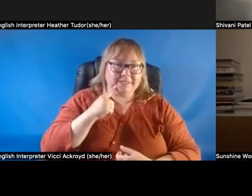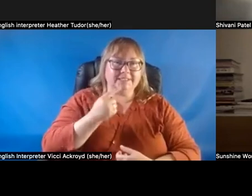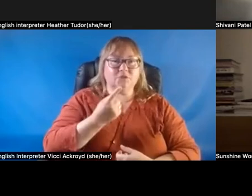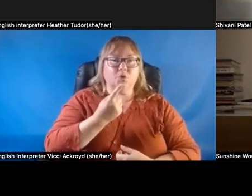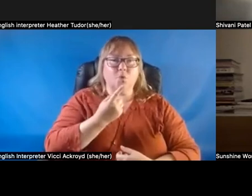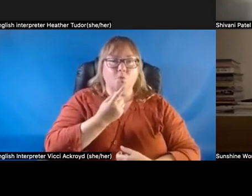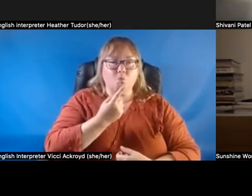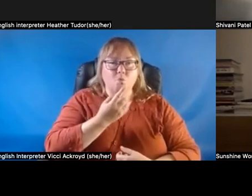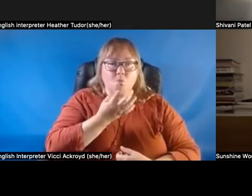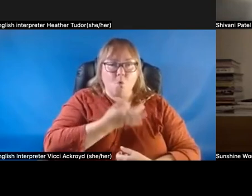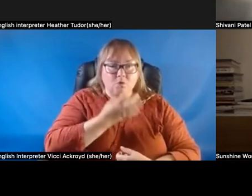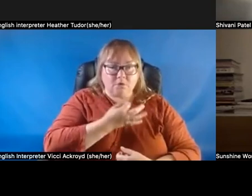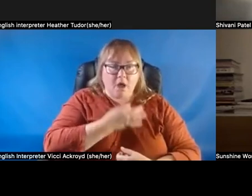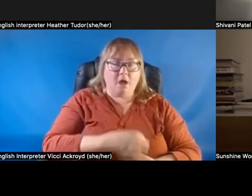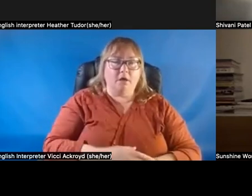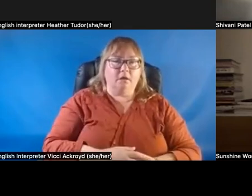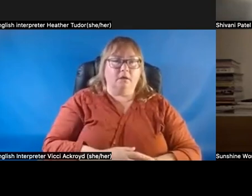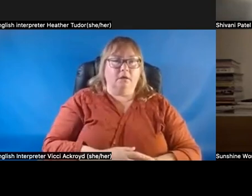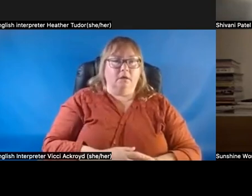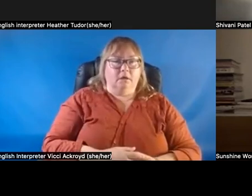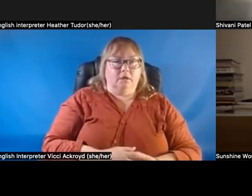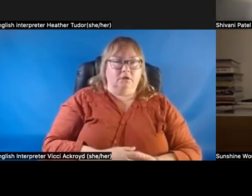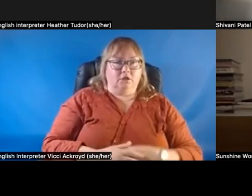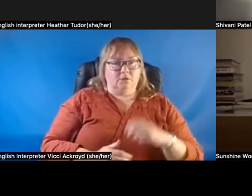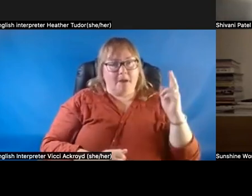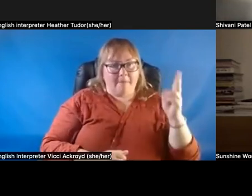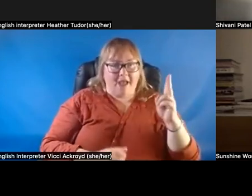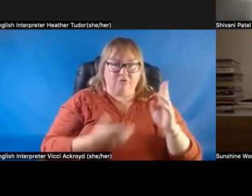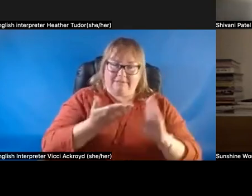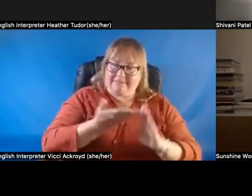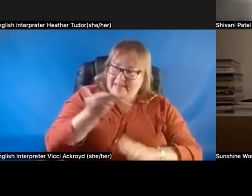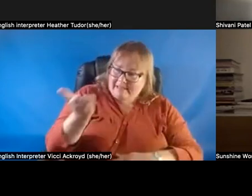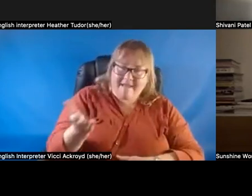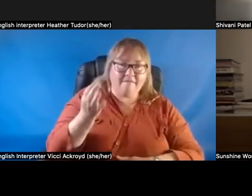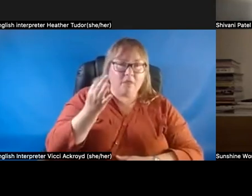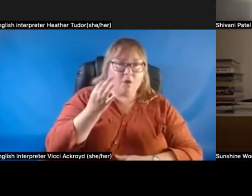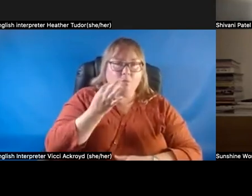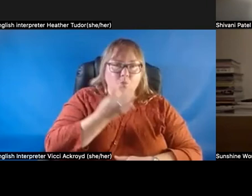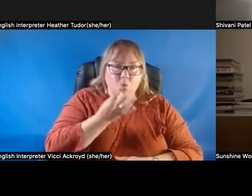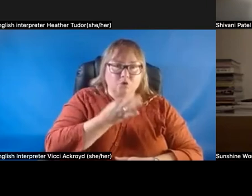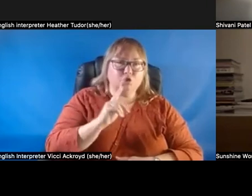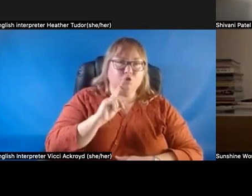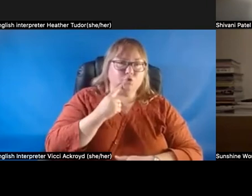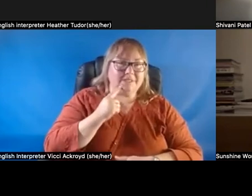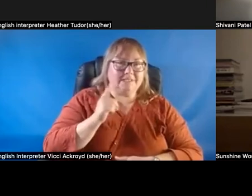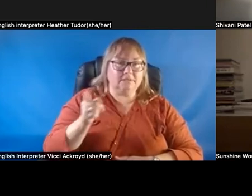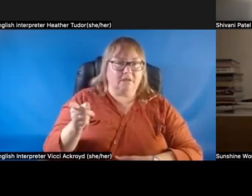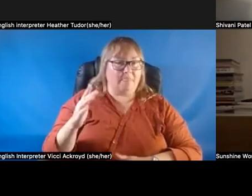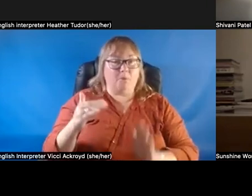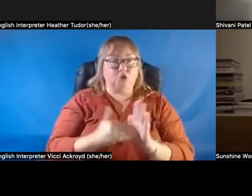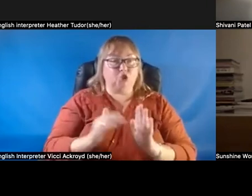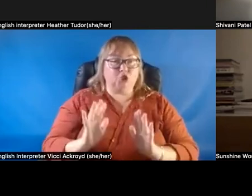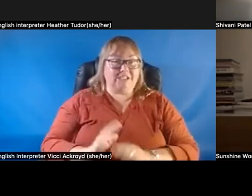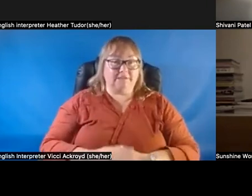like my parents did that, like gave them water or sweets. They didn't touch the water,